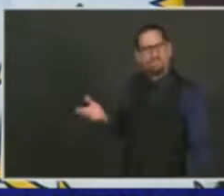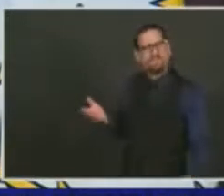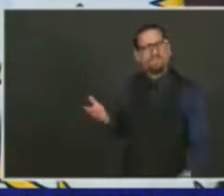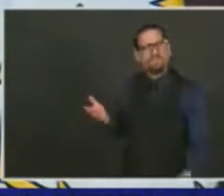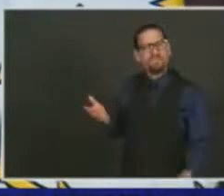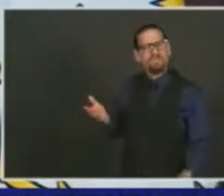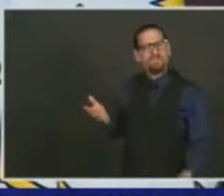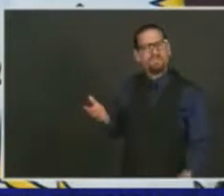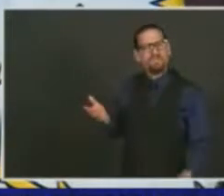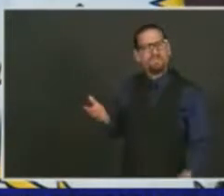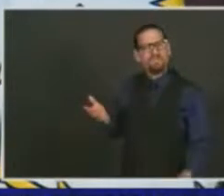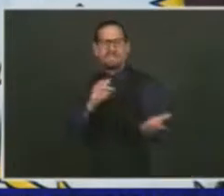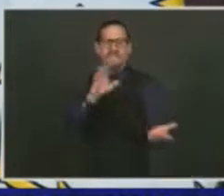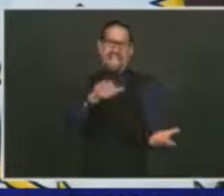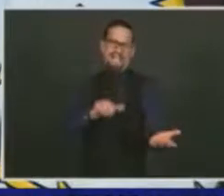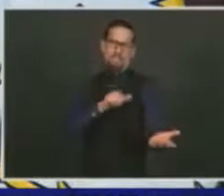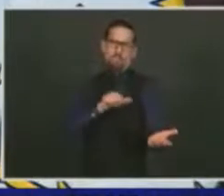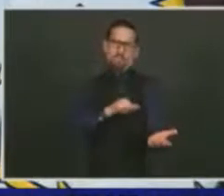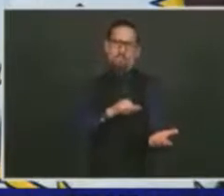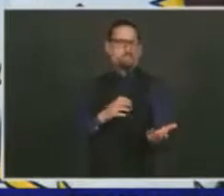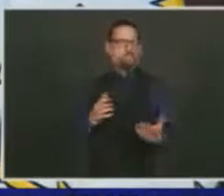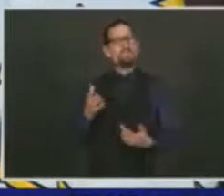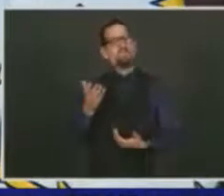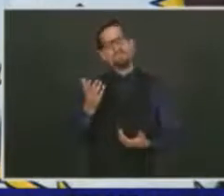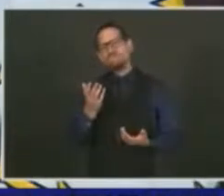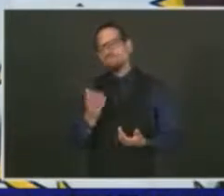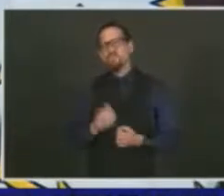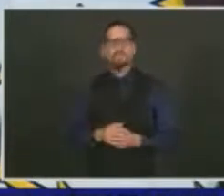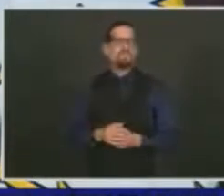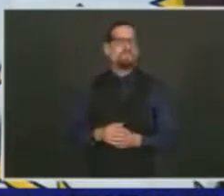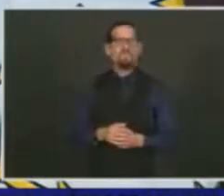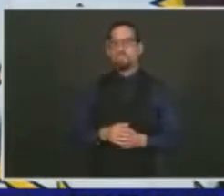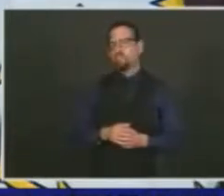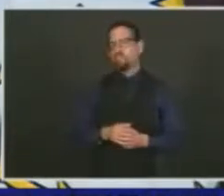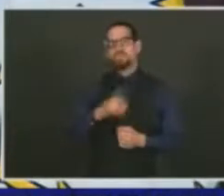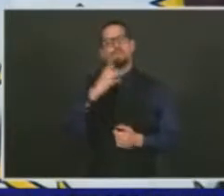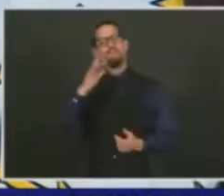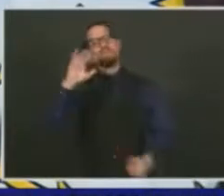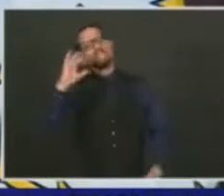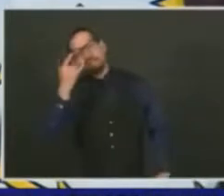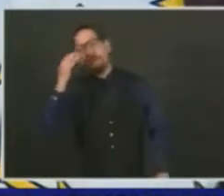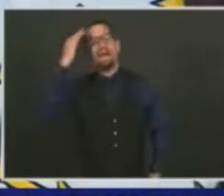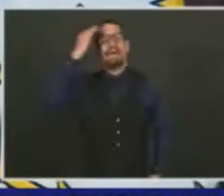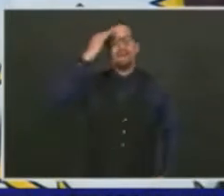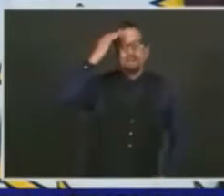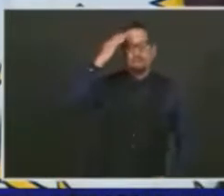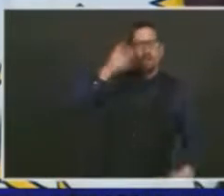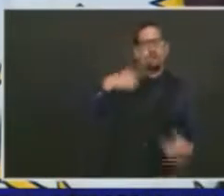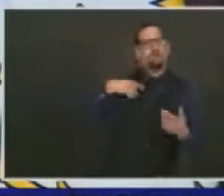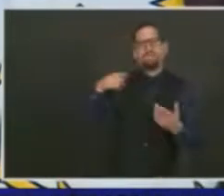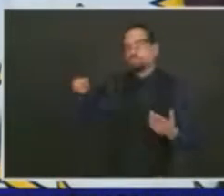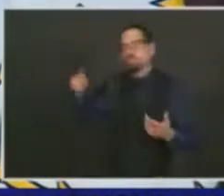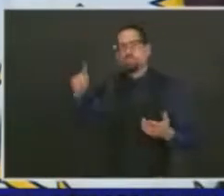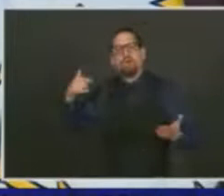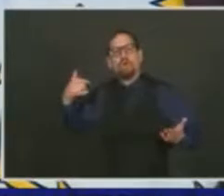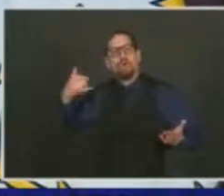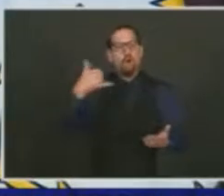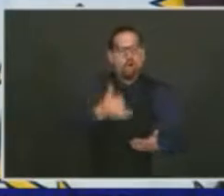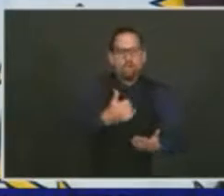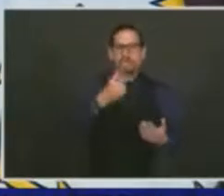So this is tough. This is tough stuff, and I hear that. But our ability to deliver for you, the people of Rhode